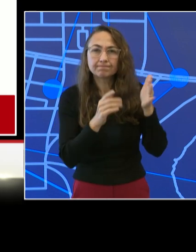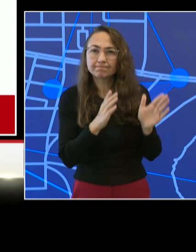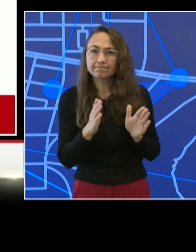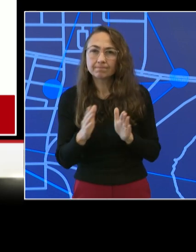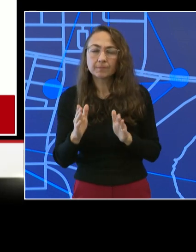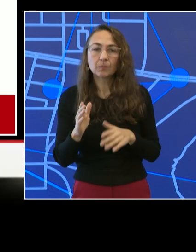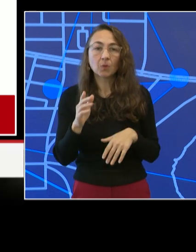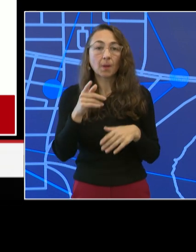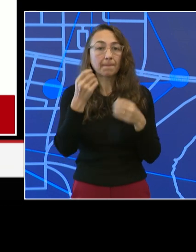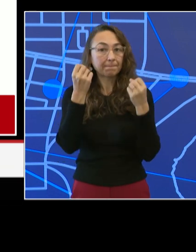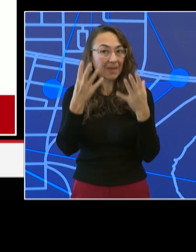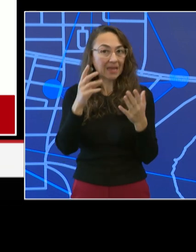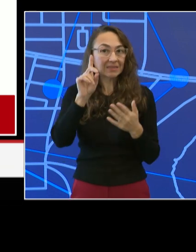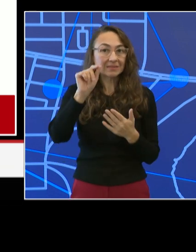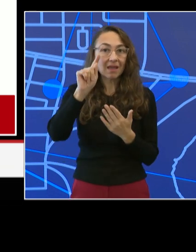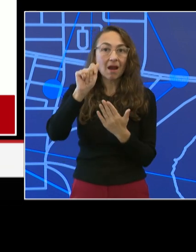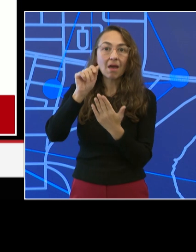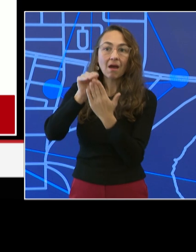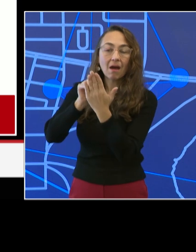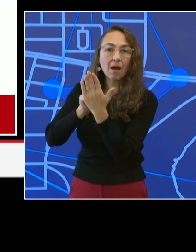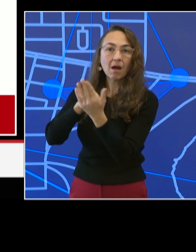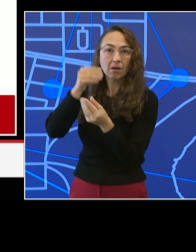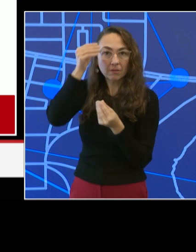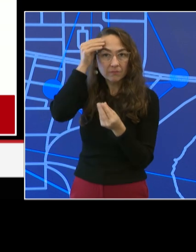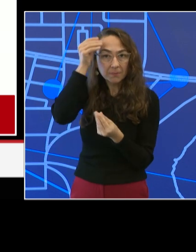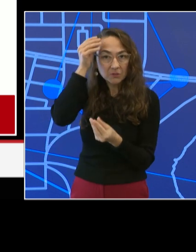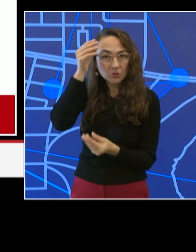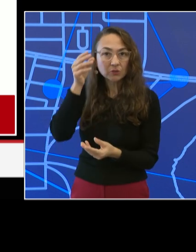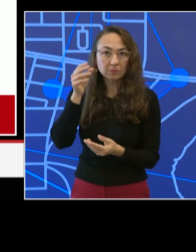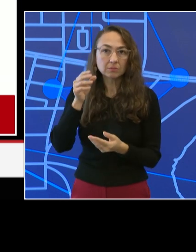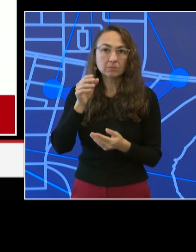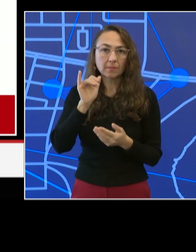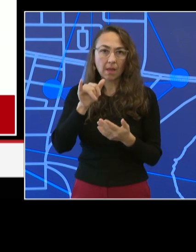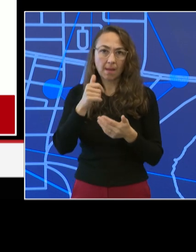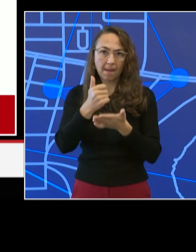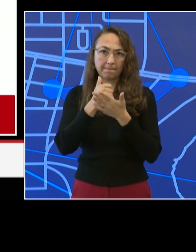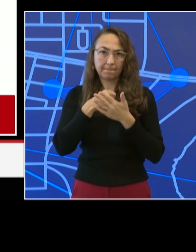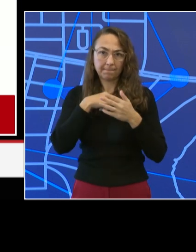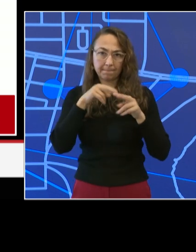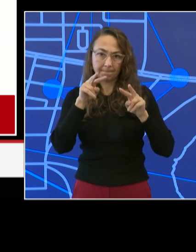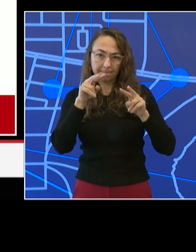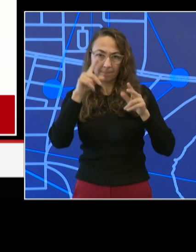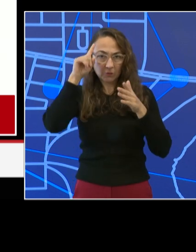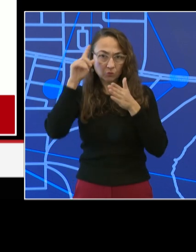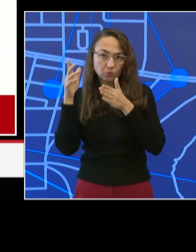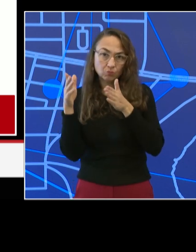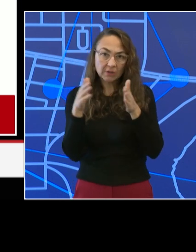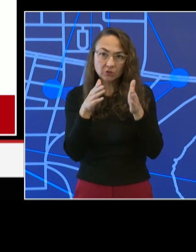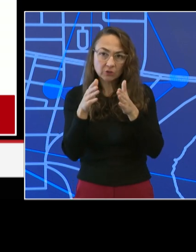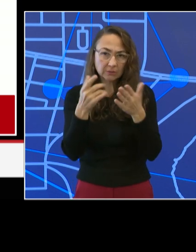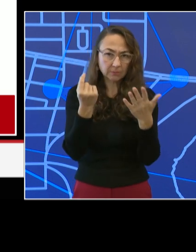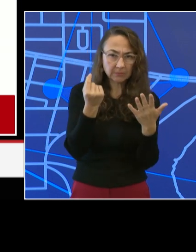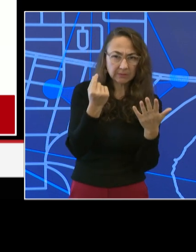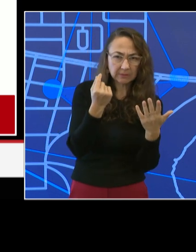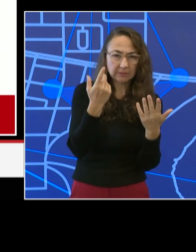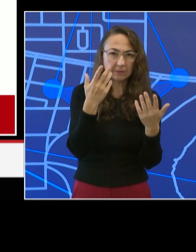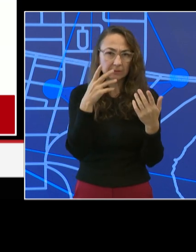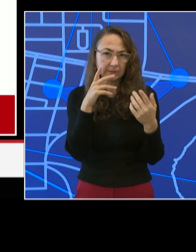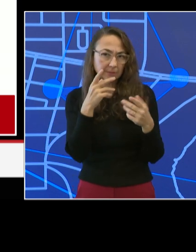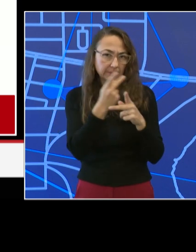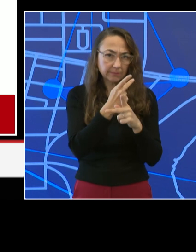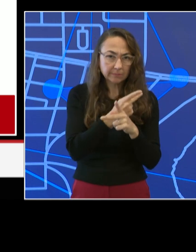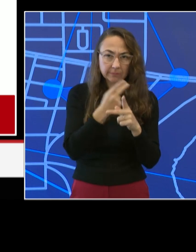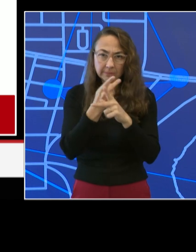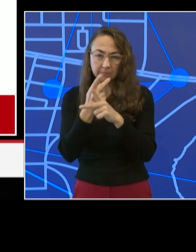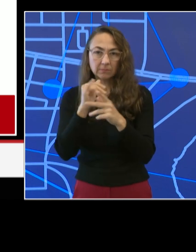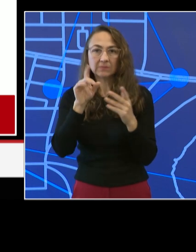really helps us to continue to refine our strategies using data and evidence as to what's happening in our community and to make